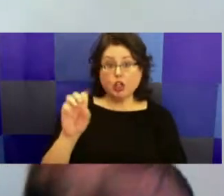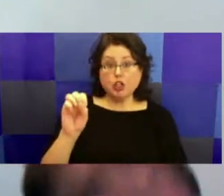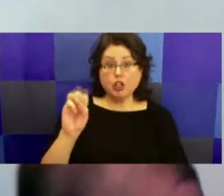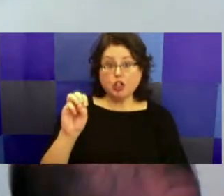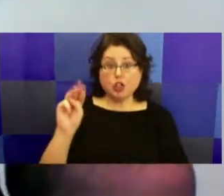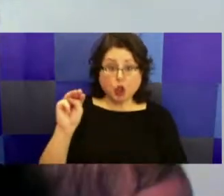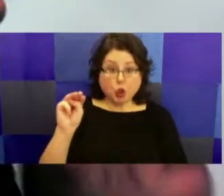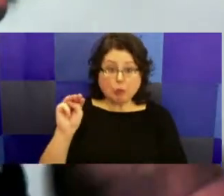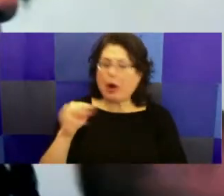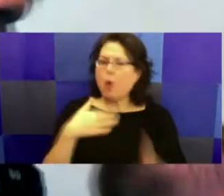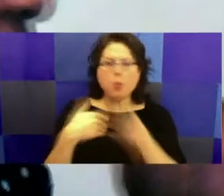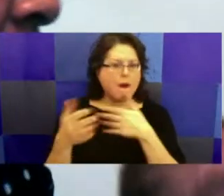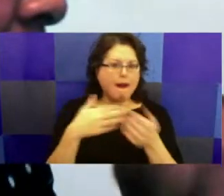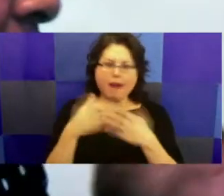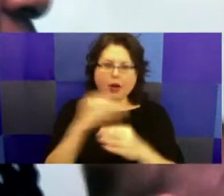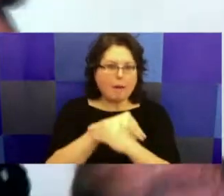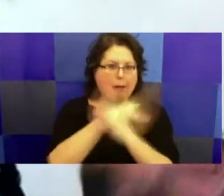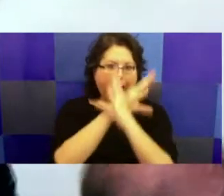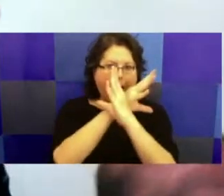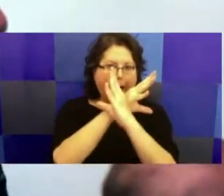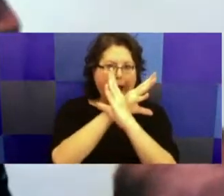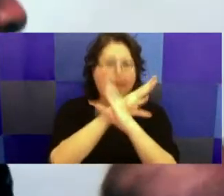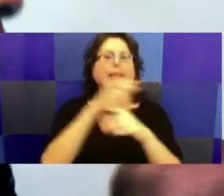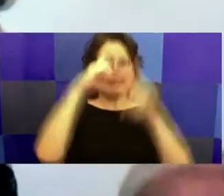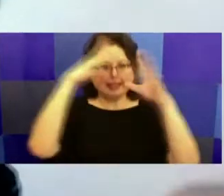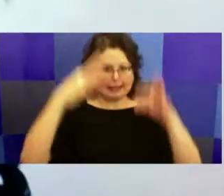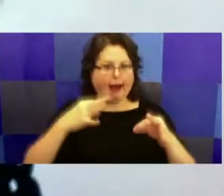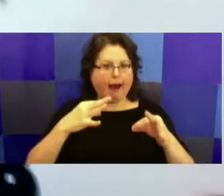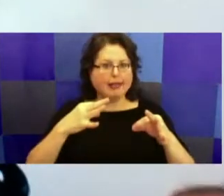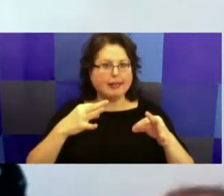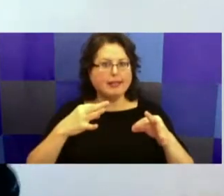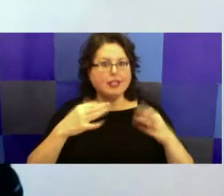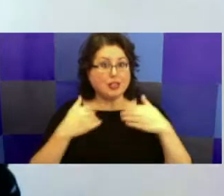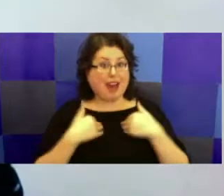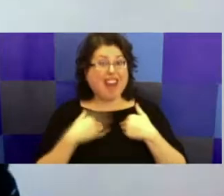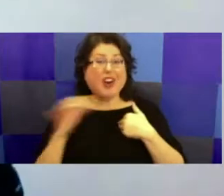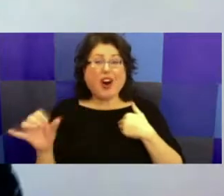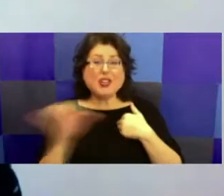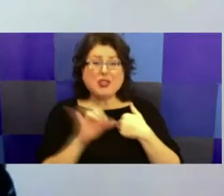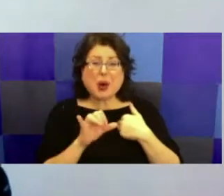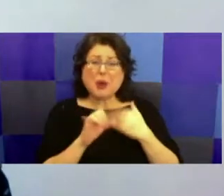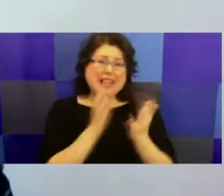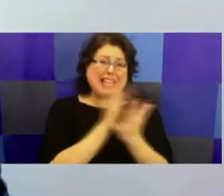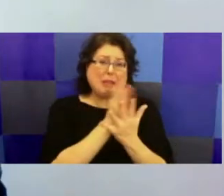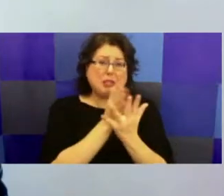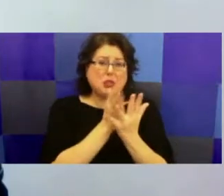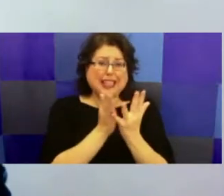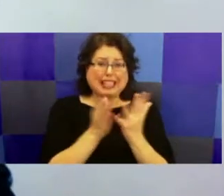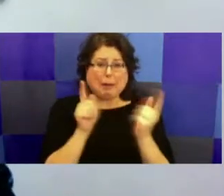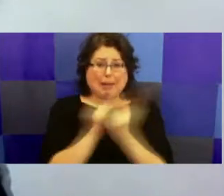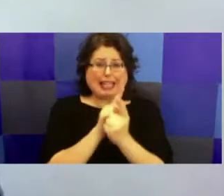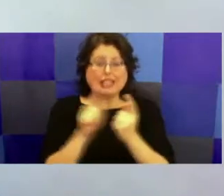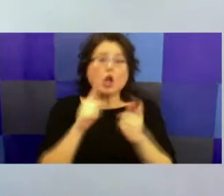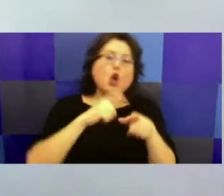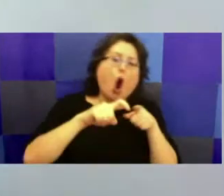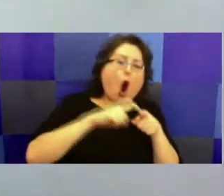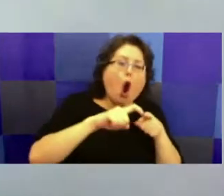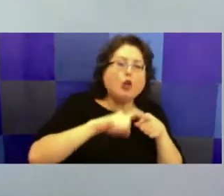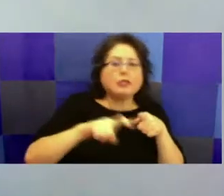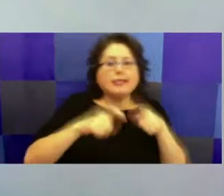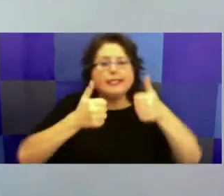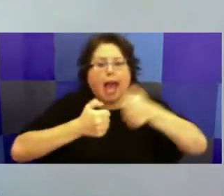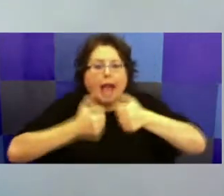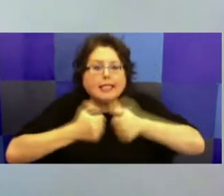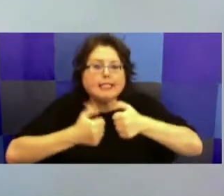they decide, as well as the in-between meetups. So calls, texts, of course, it's all about what their